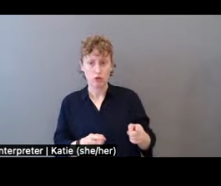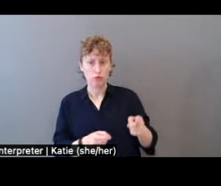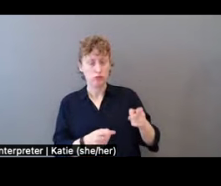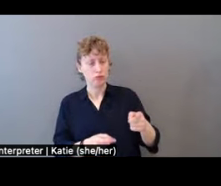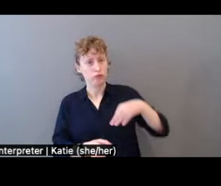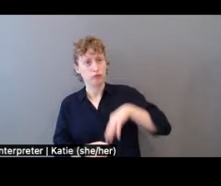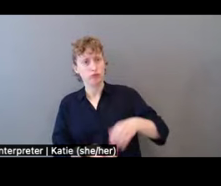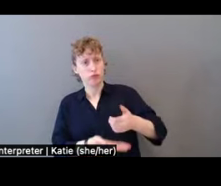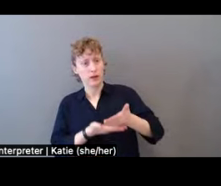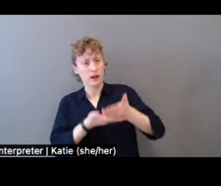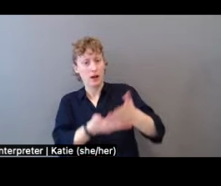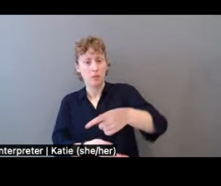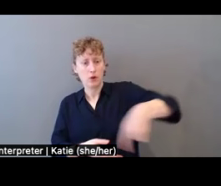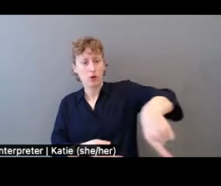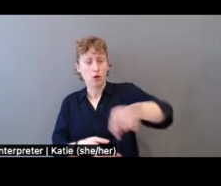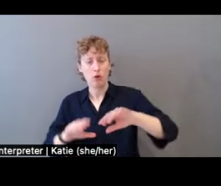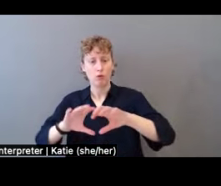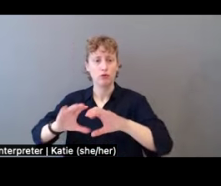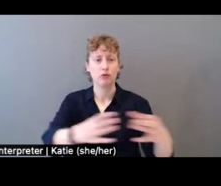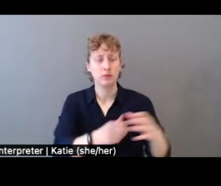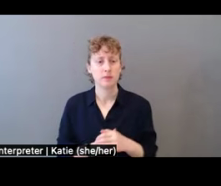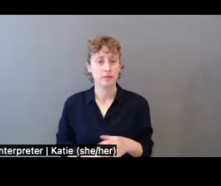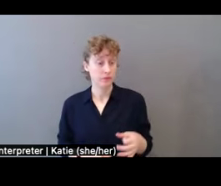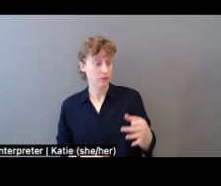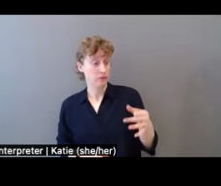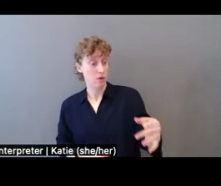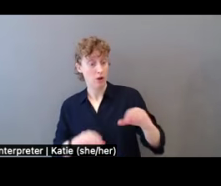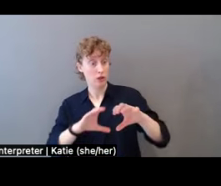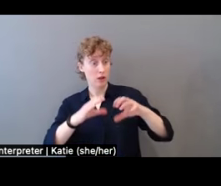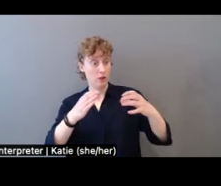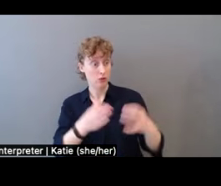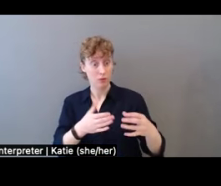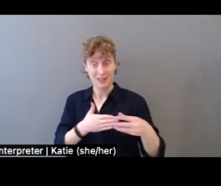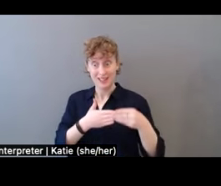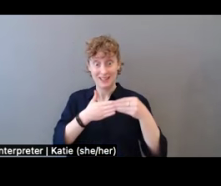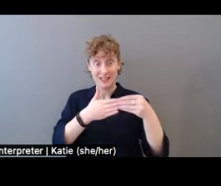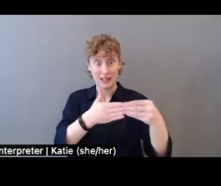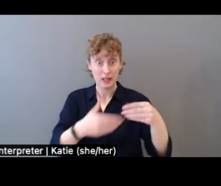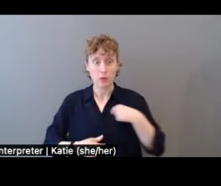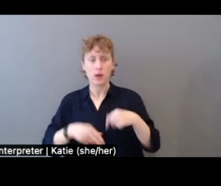that initiatives that are led by marginalized groups will be prioritized. In practice, this